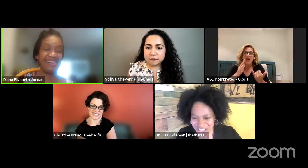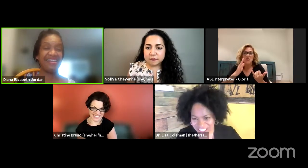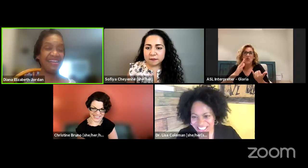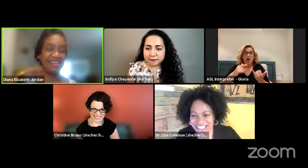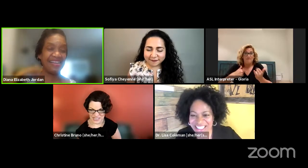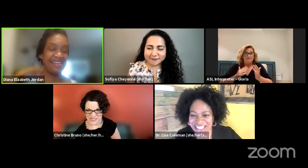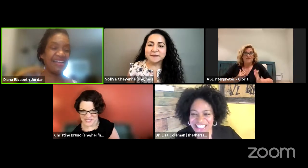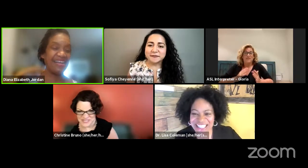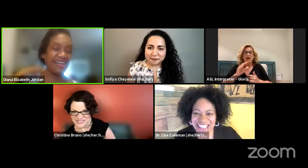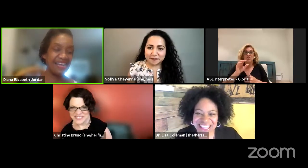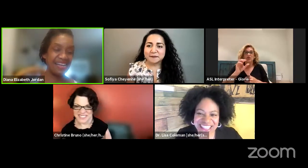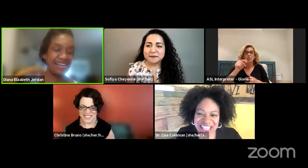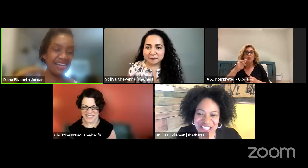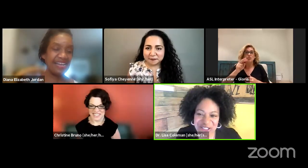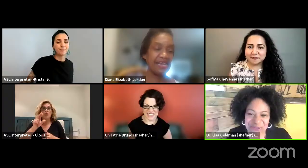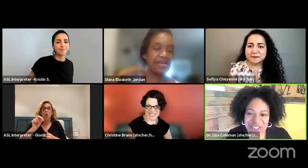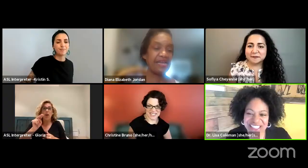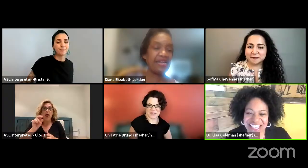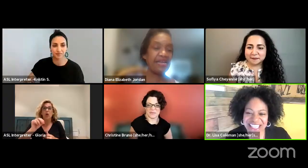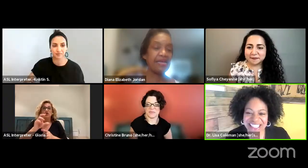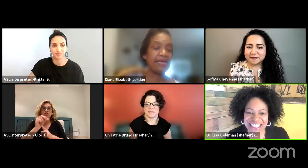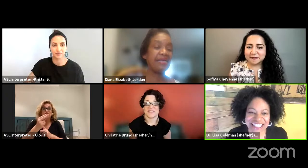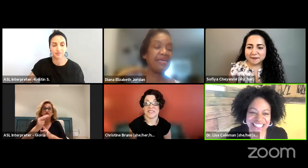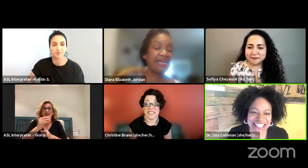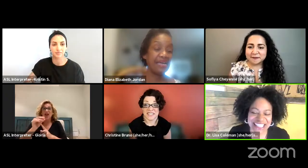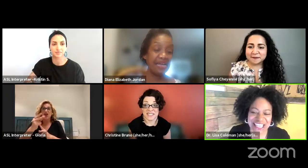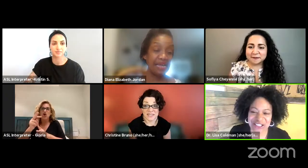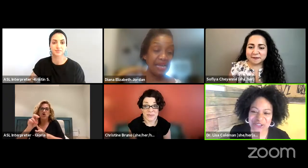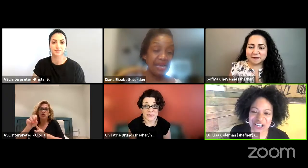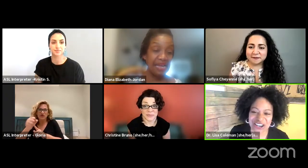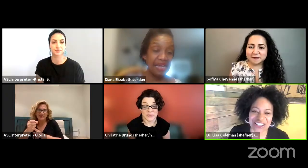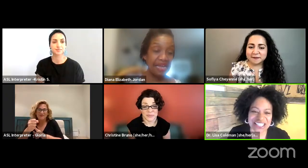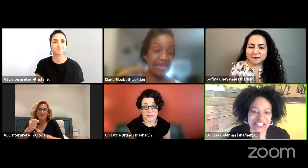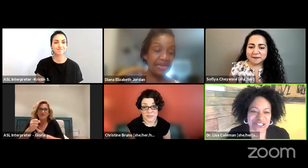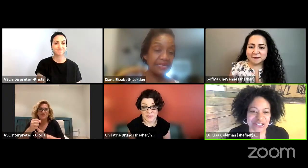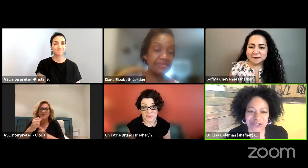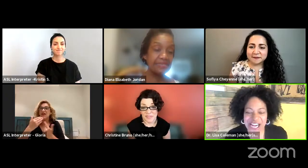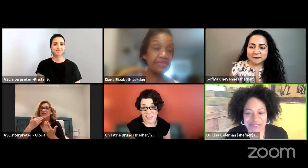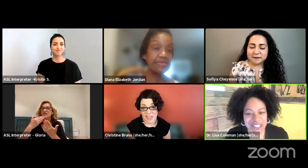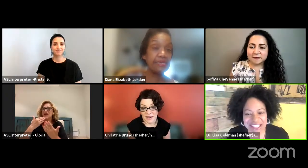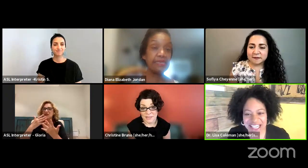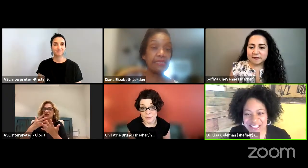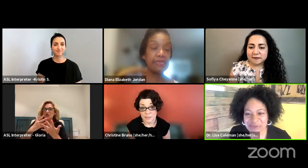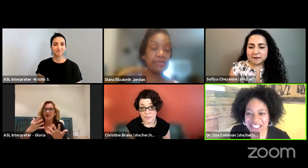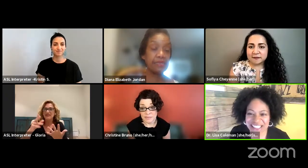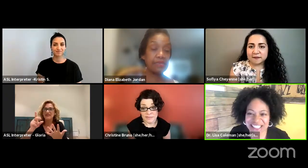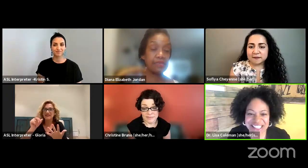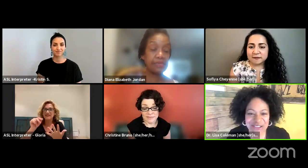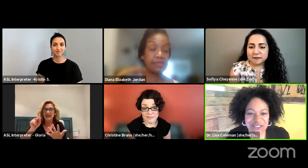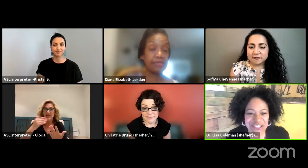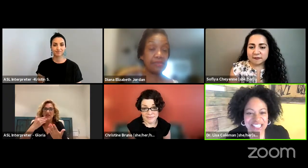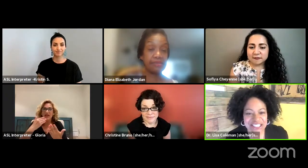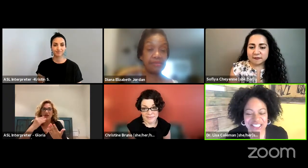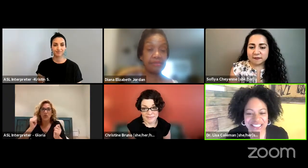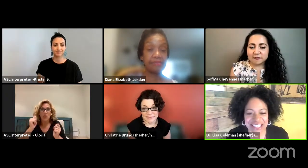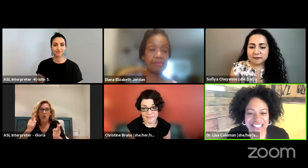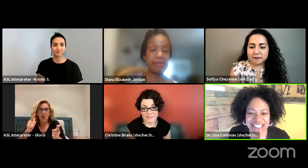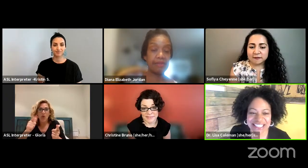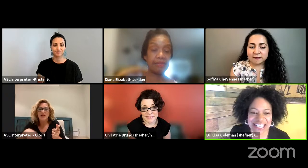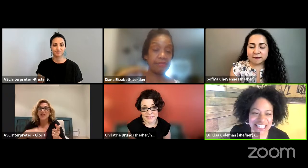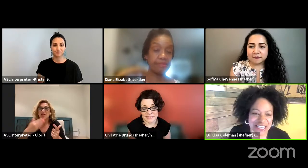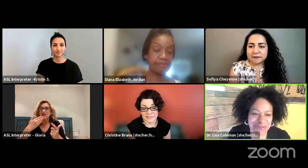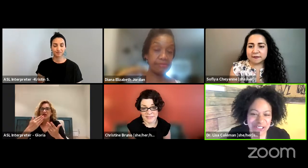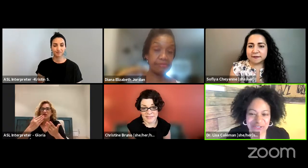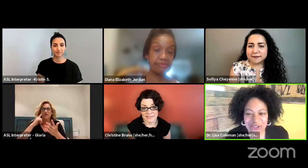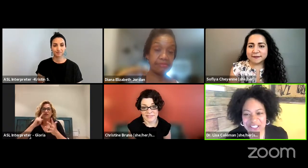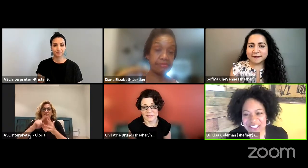hers. Thank you so much, Diana. Thank you all. So I'm excited to begin this conversation as